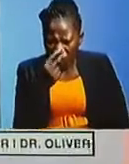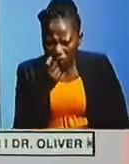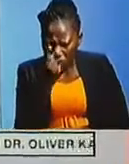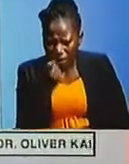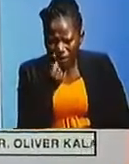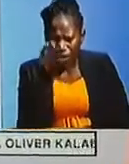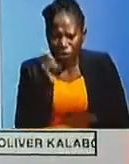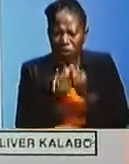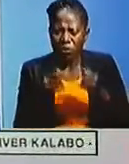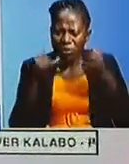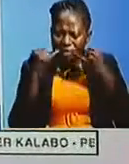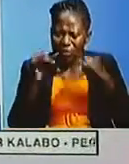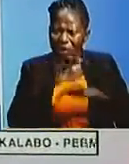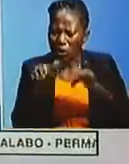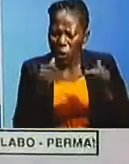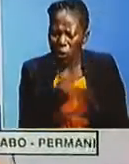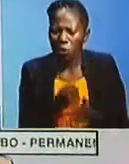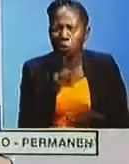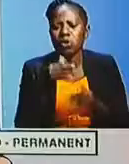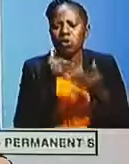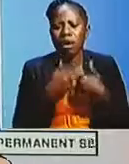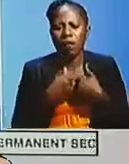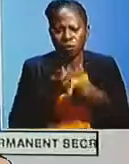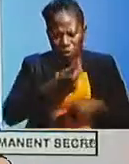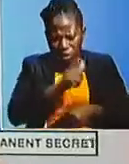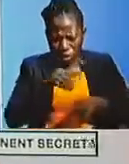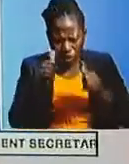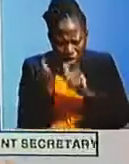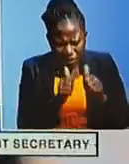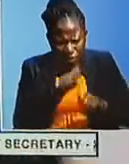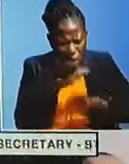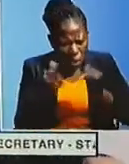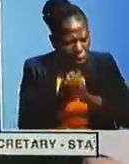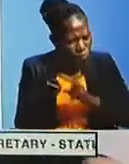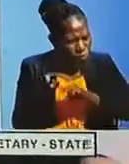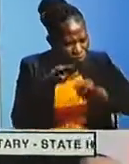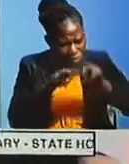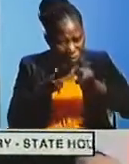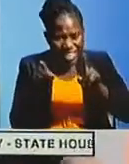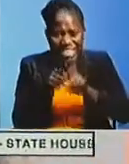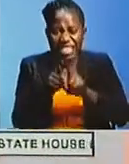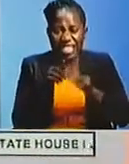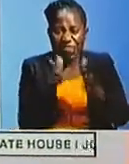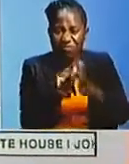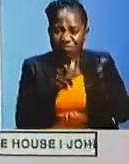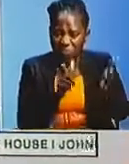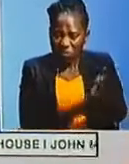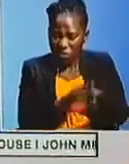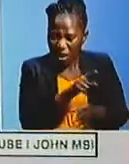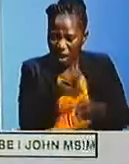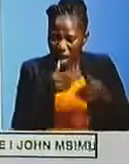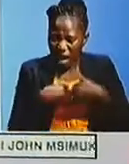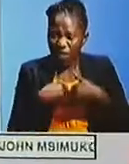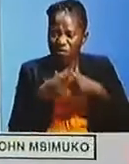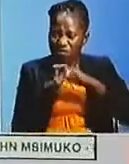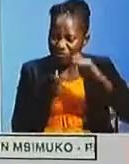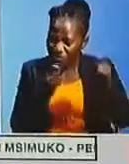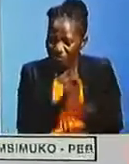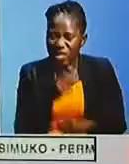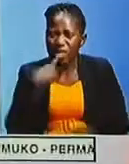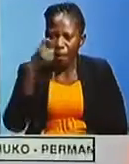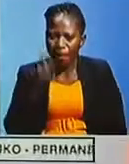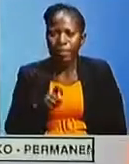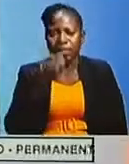have information in real time. There'll be monitoring activities, and also we change the legislation that govern the Auditor General's office as well.